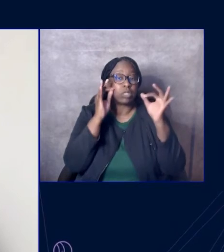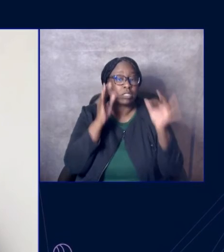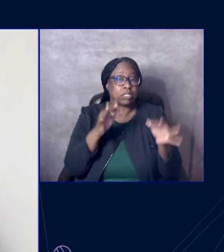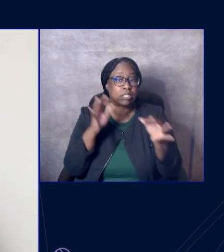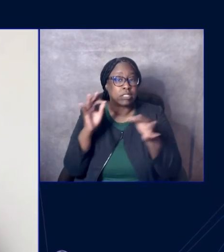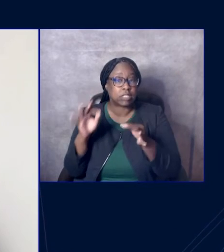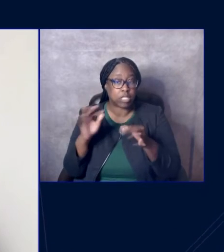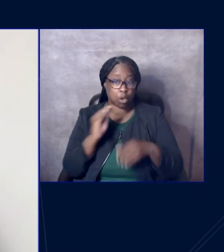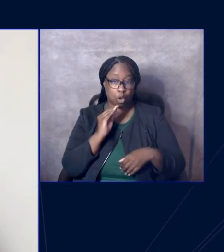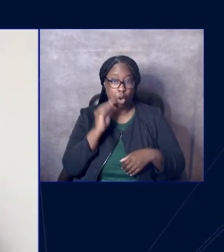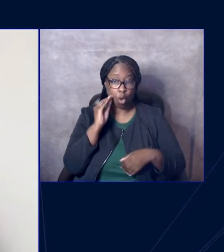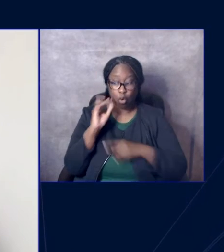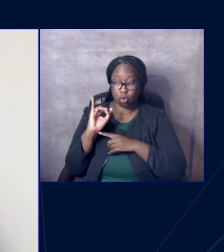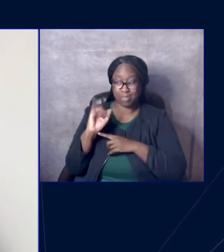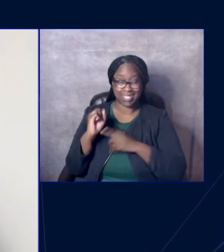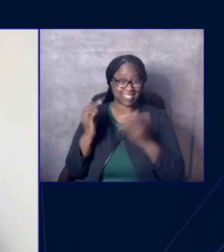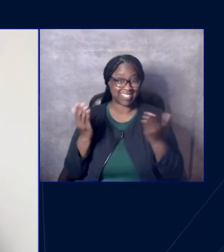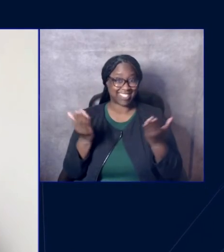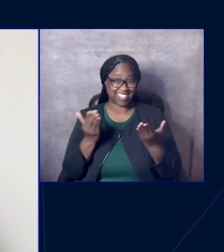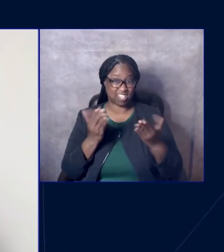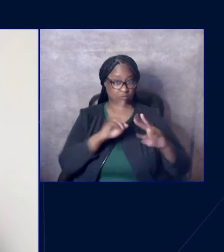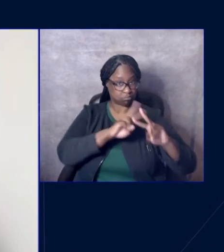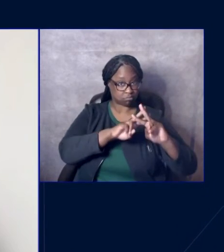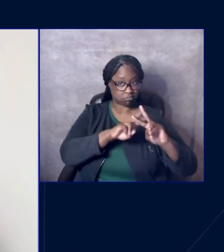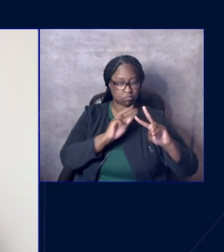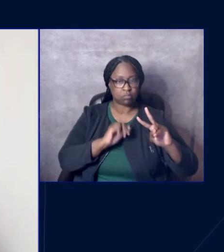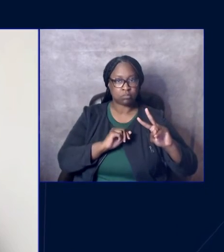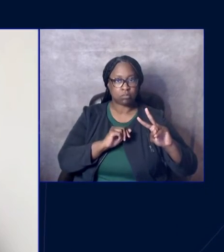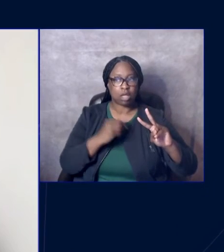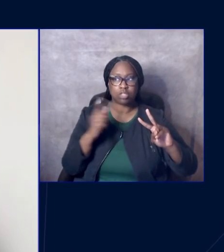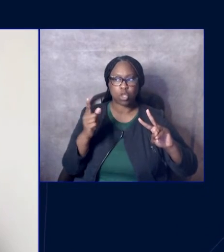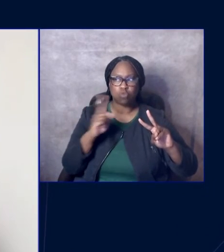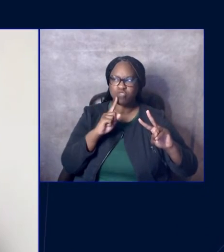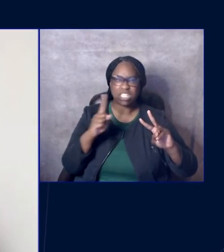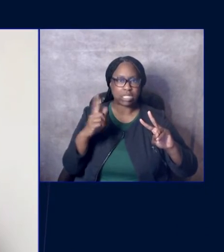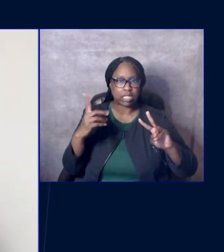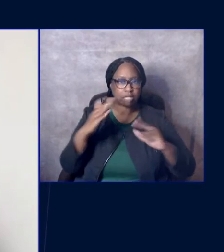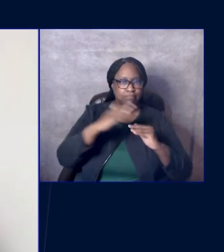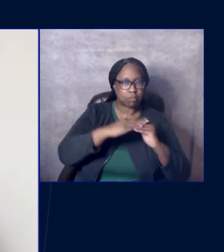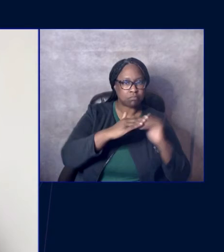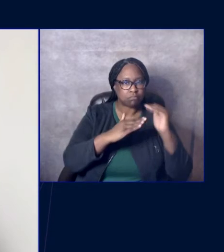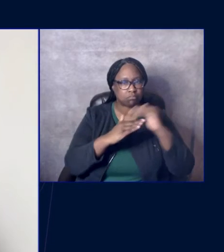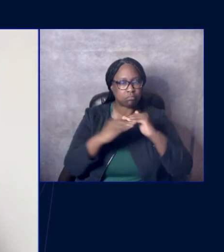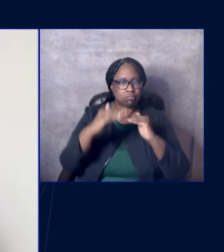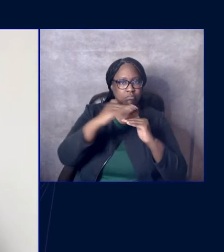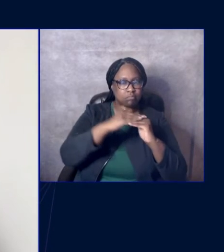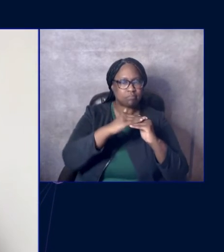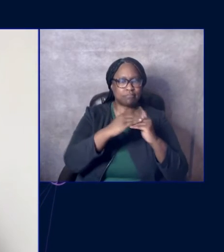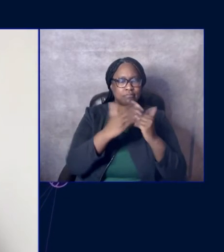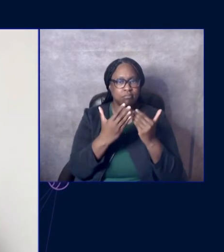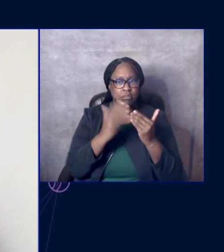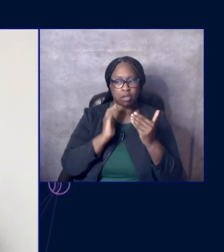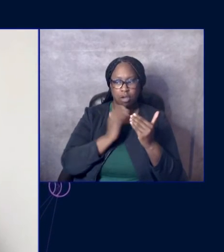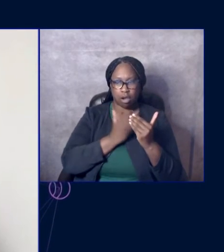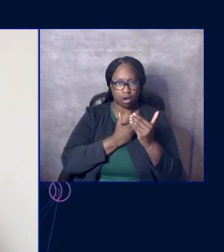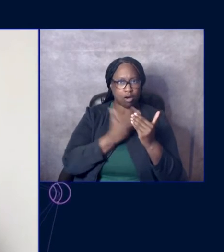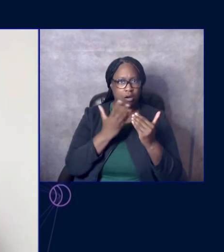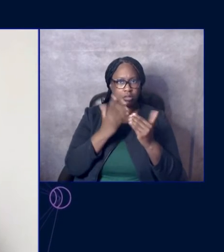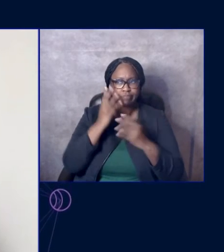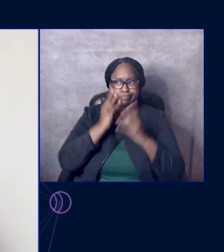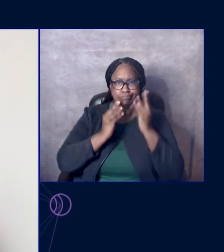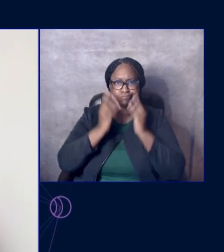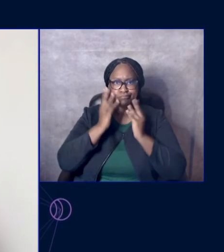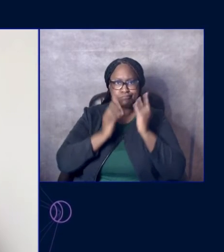and like landing on that moniker, it was really building on that and building on the realities that we were facing as directly